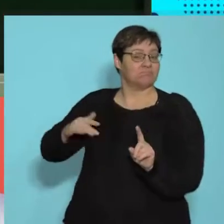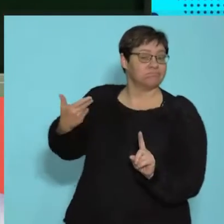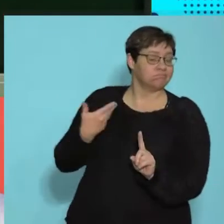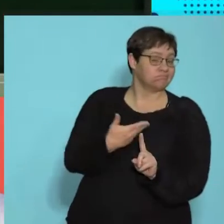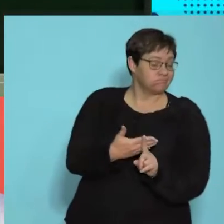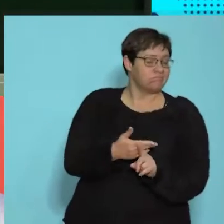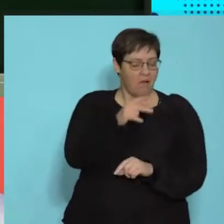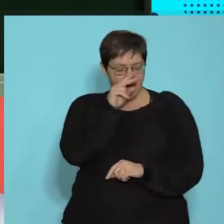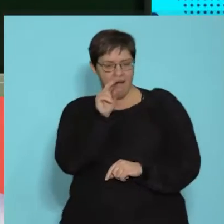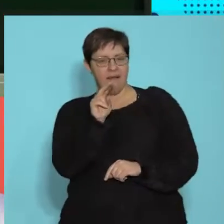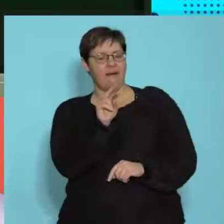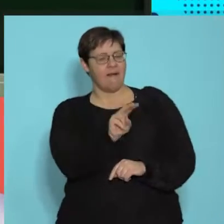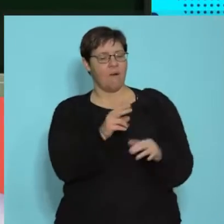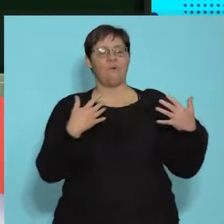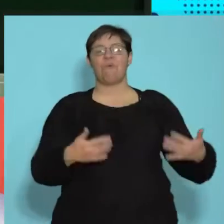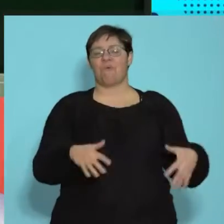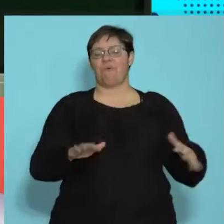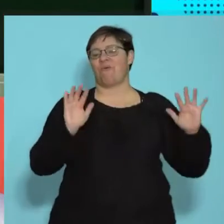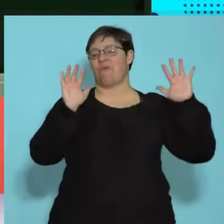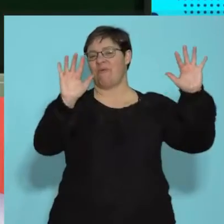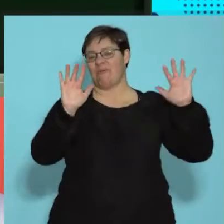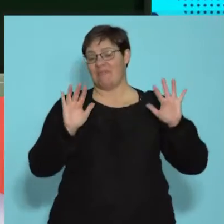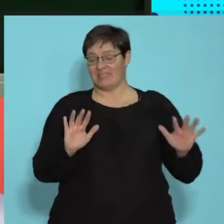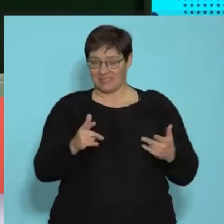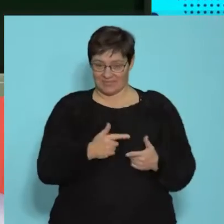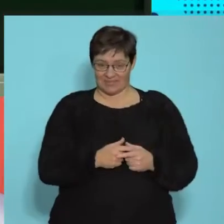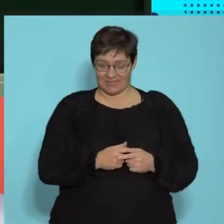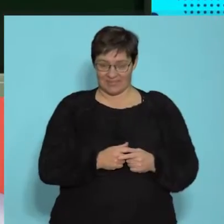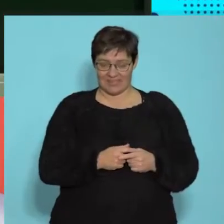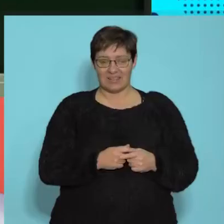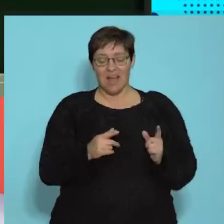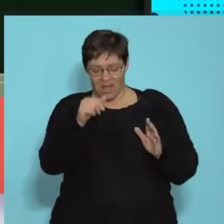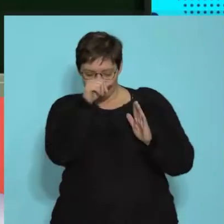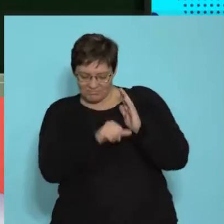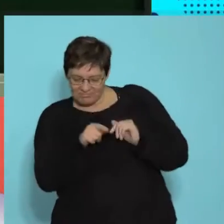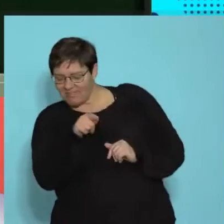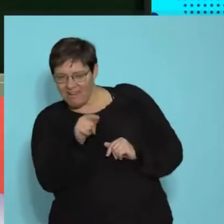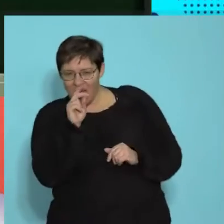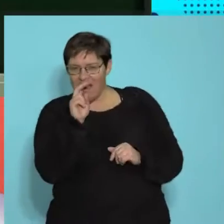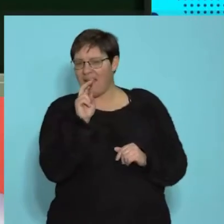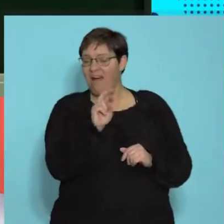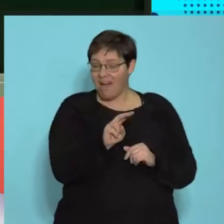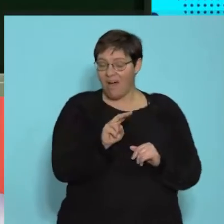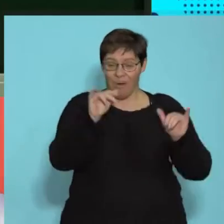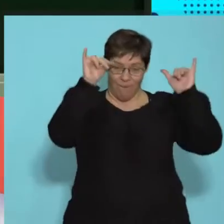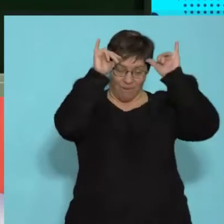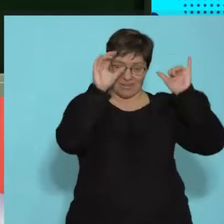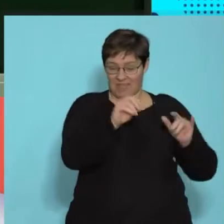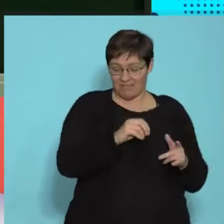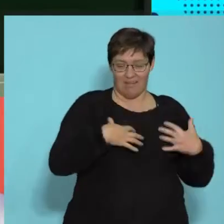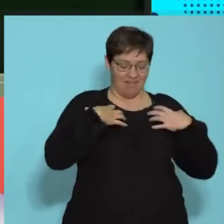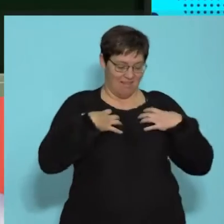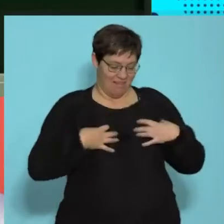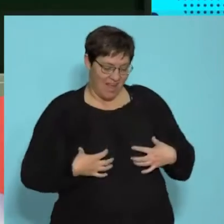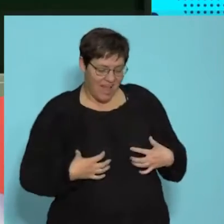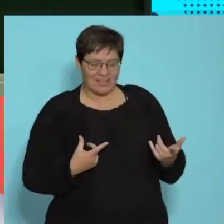following the series, you would have seen that we had this awesome, all right, dissection where we had an ox and we could